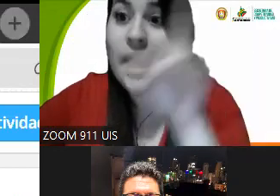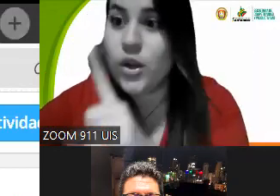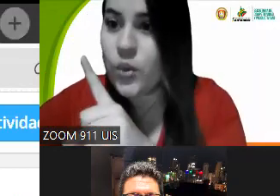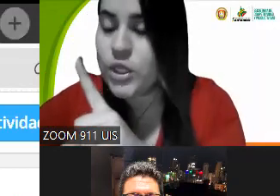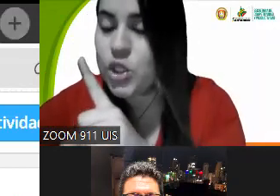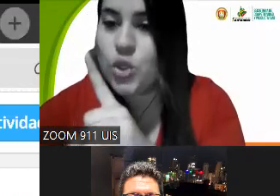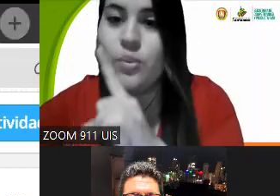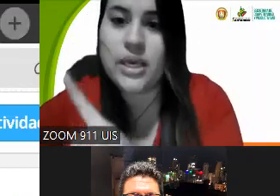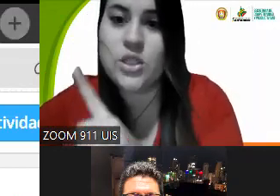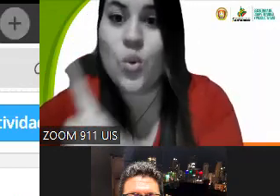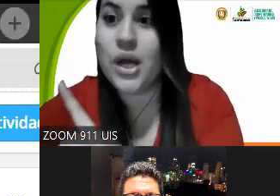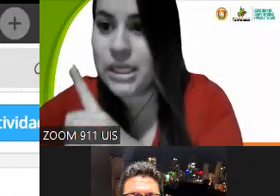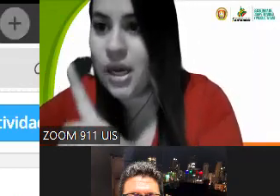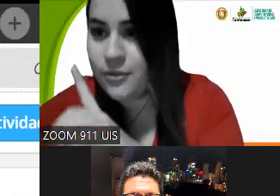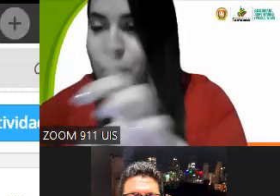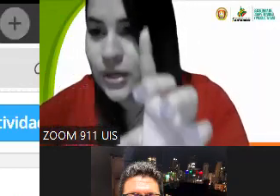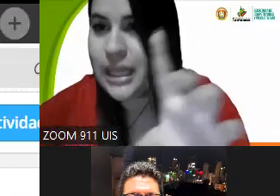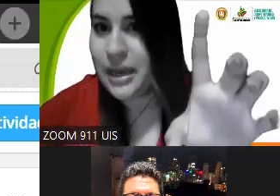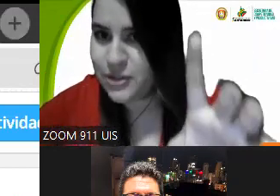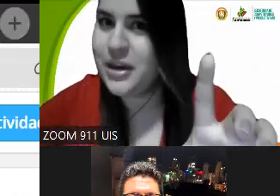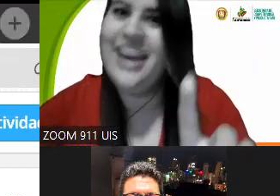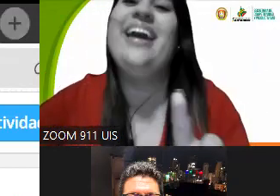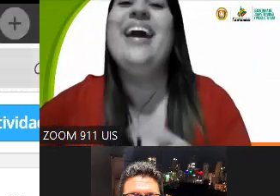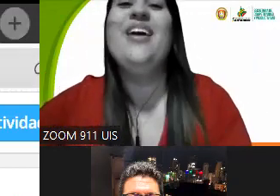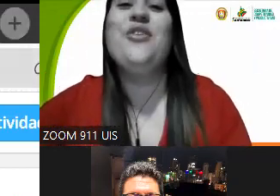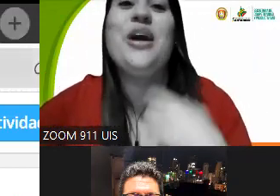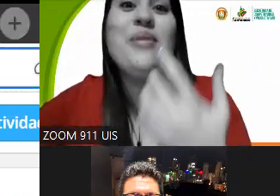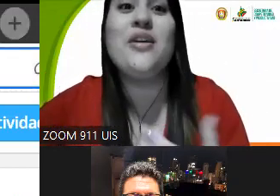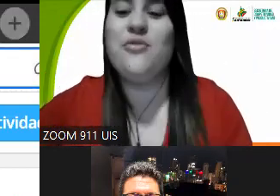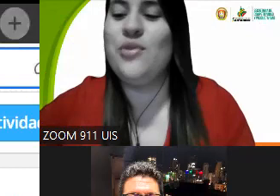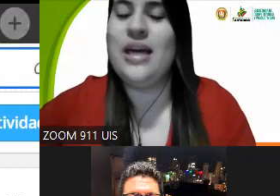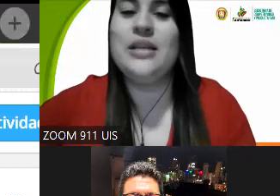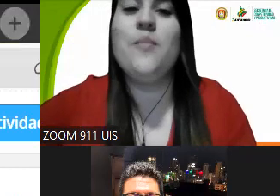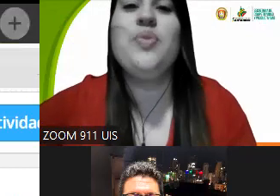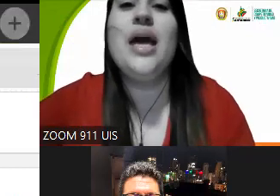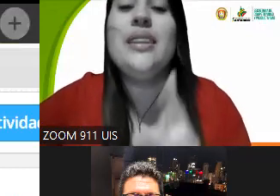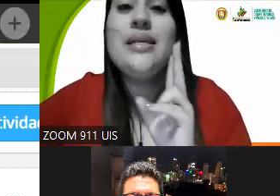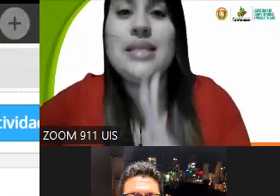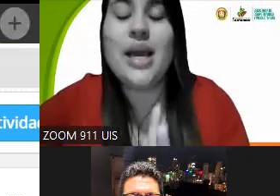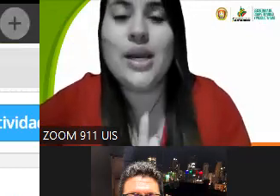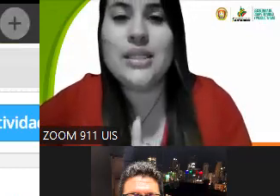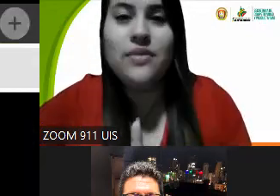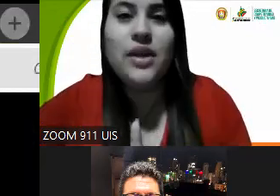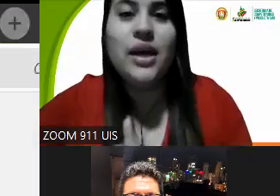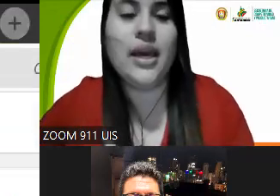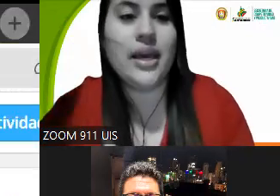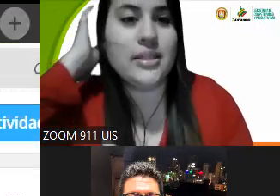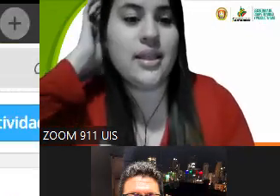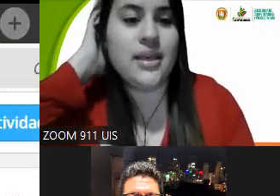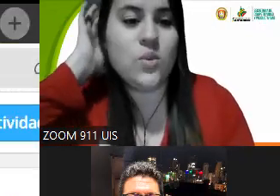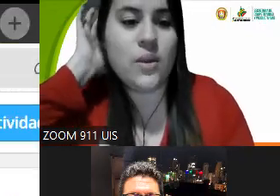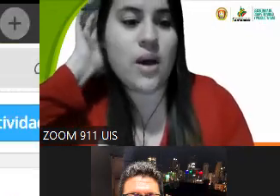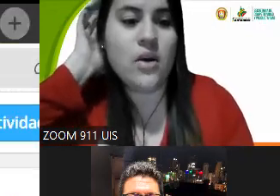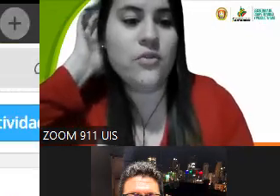correct. And you're going to miss one of your lives, okay? So you gotta be careful with that. The second activity